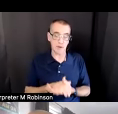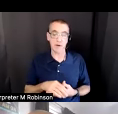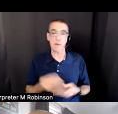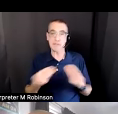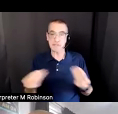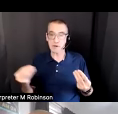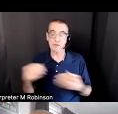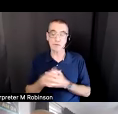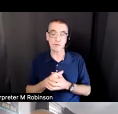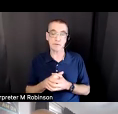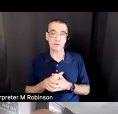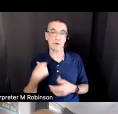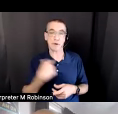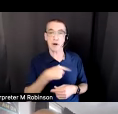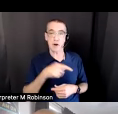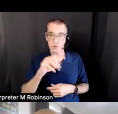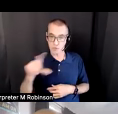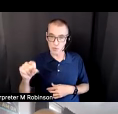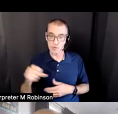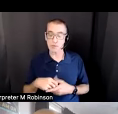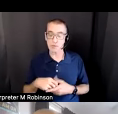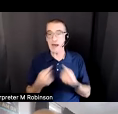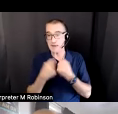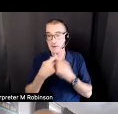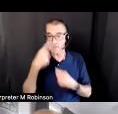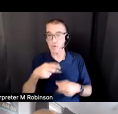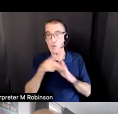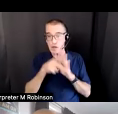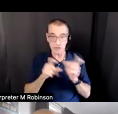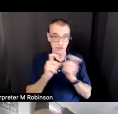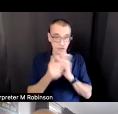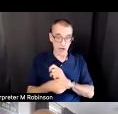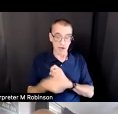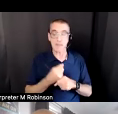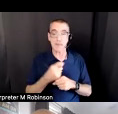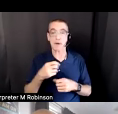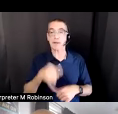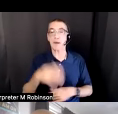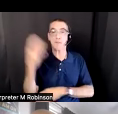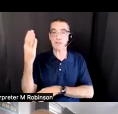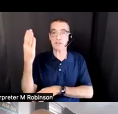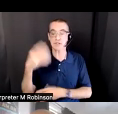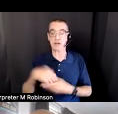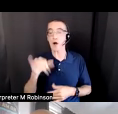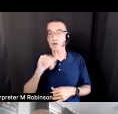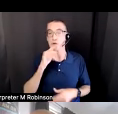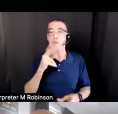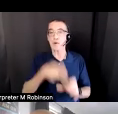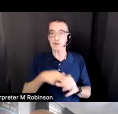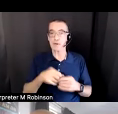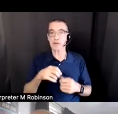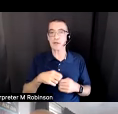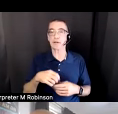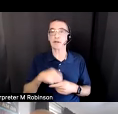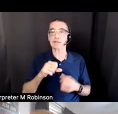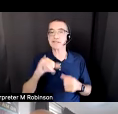and our tools, advocating for policy change and making presentations. And they've also participated in site visits